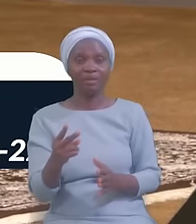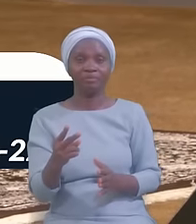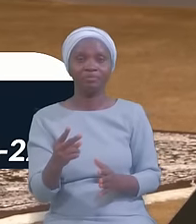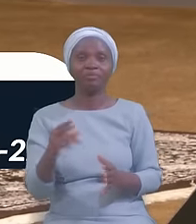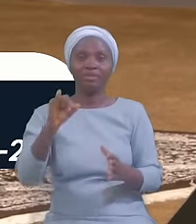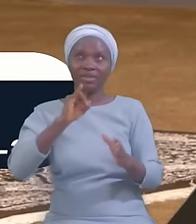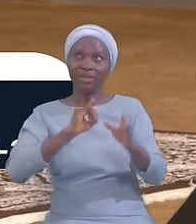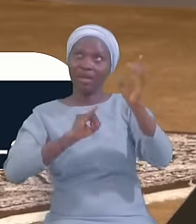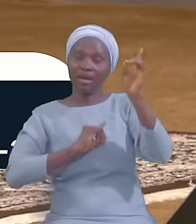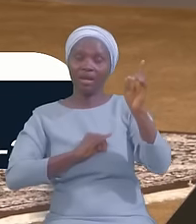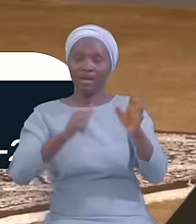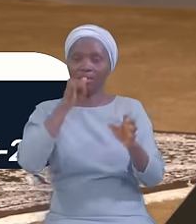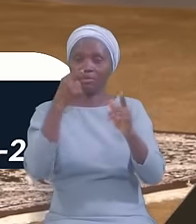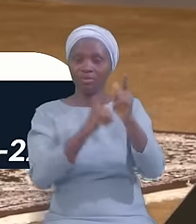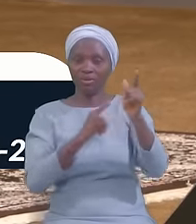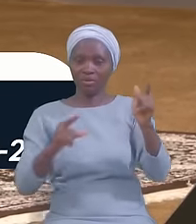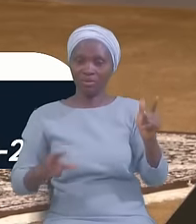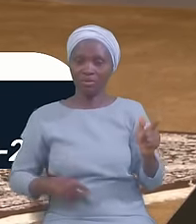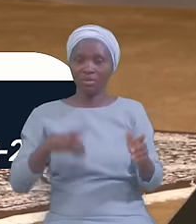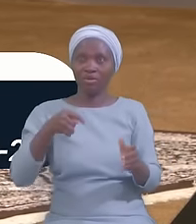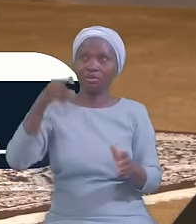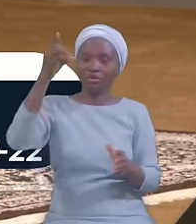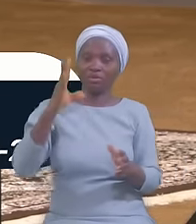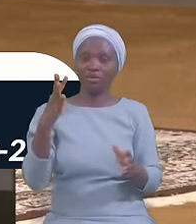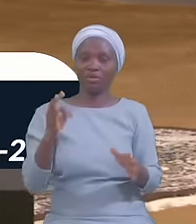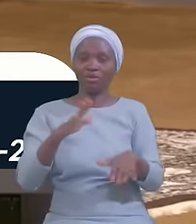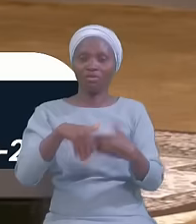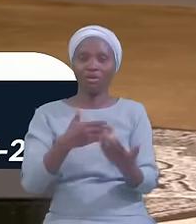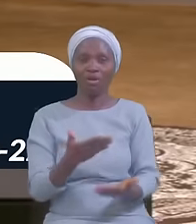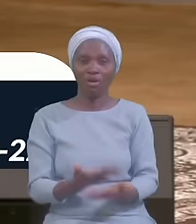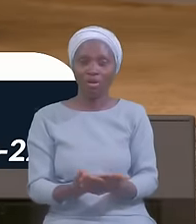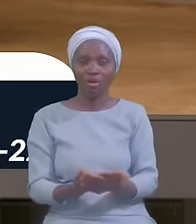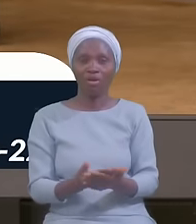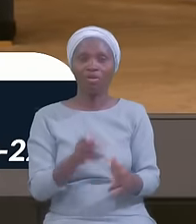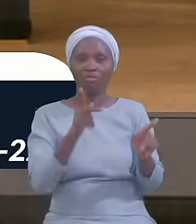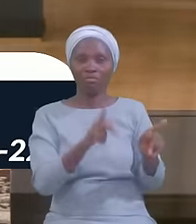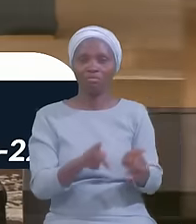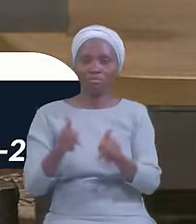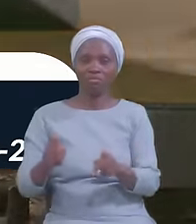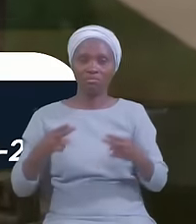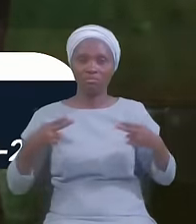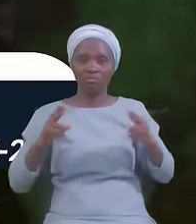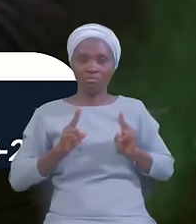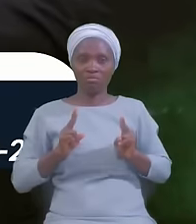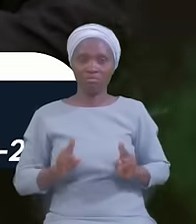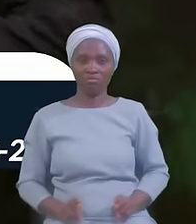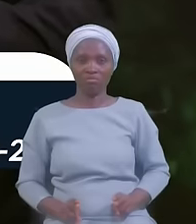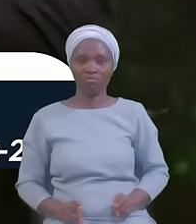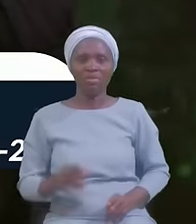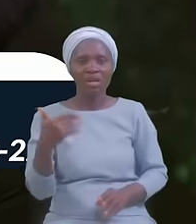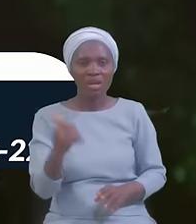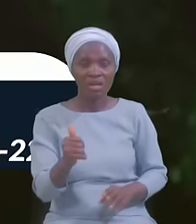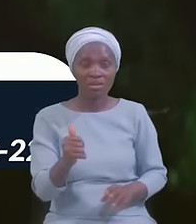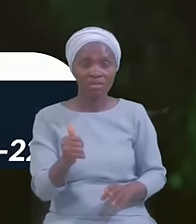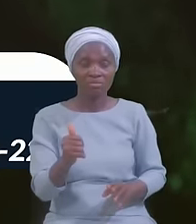the Lord, the God of all flesh. Any flesh sitting down,